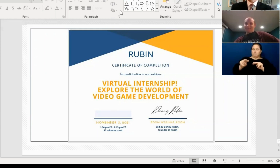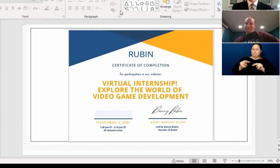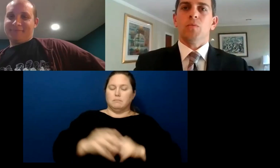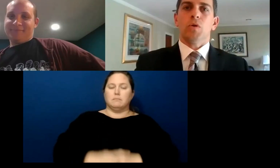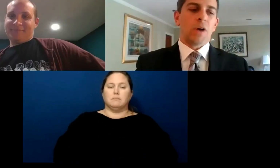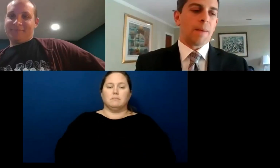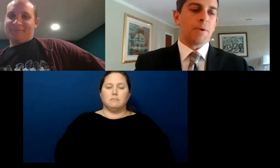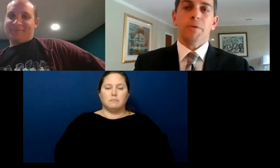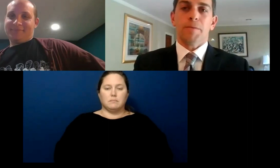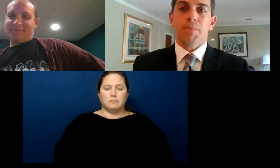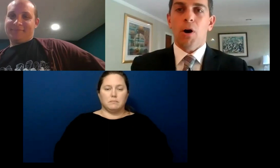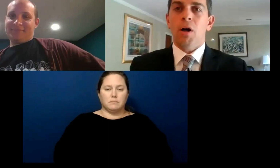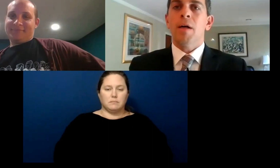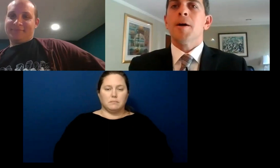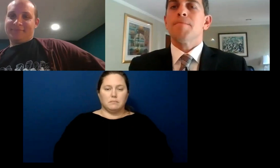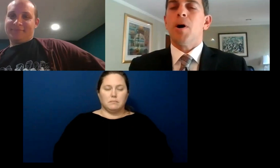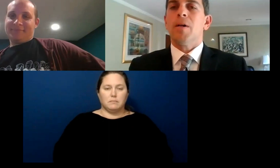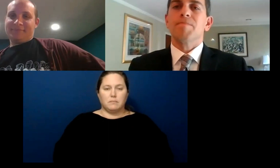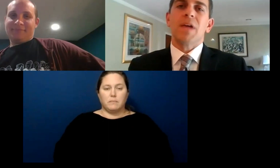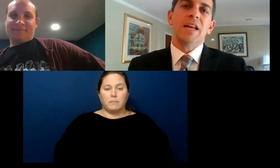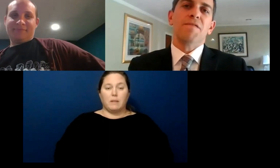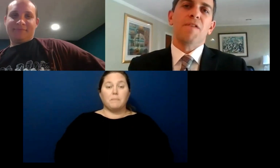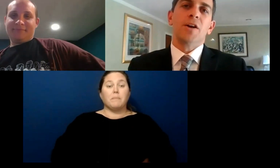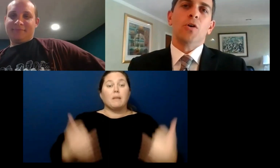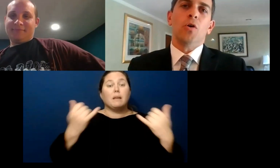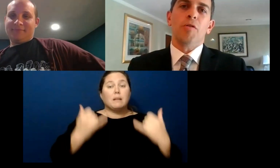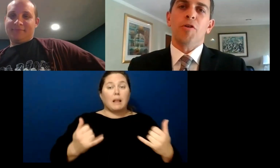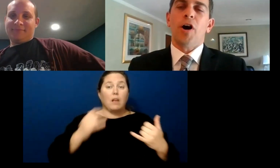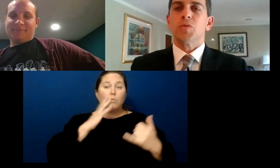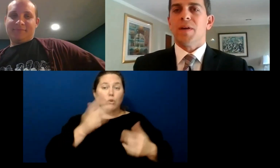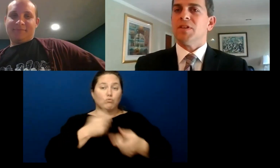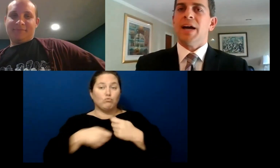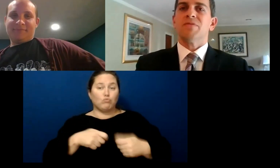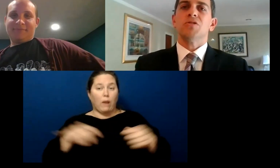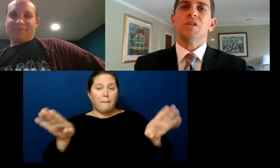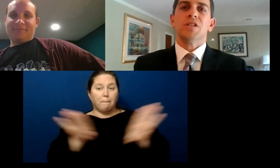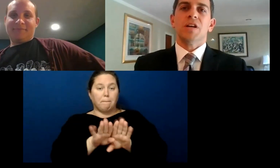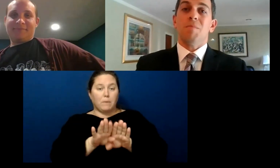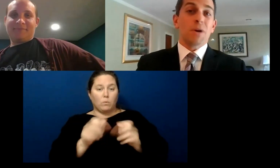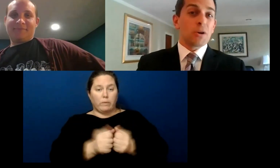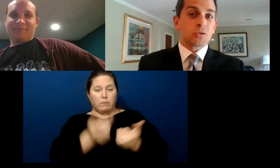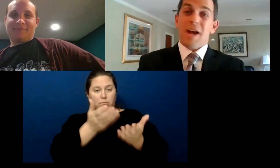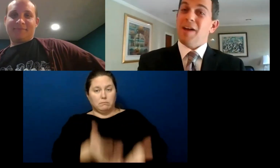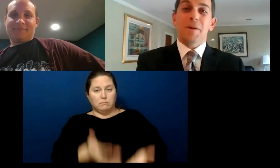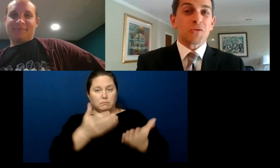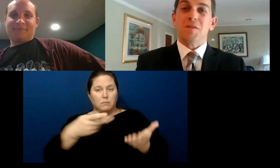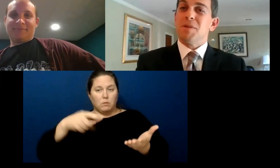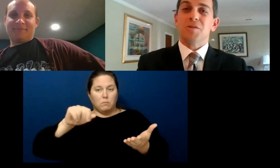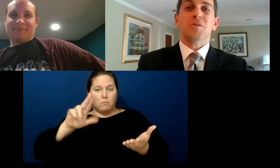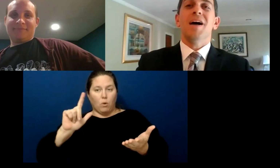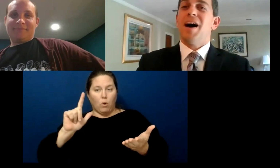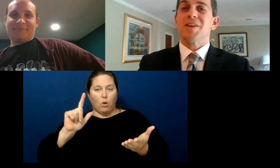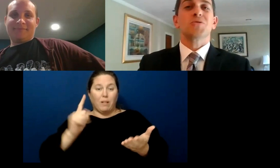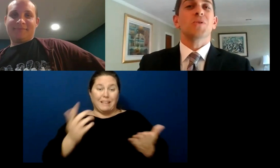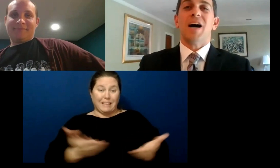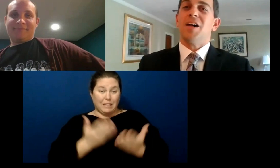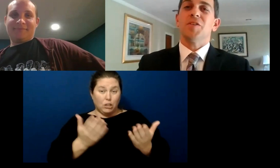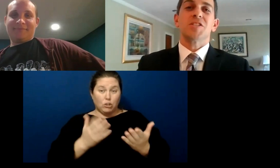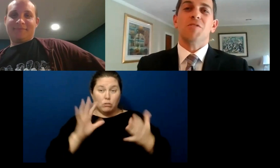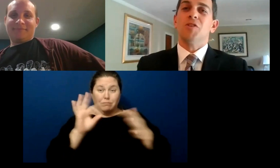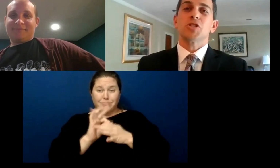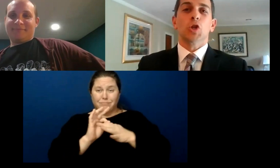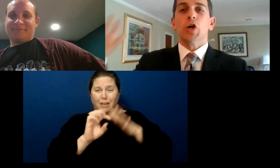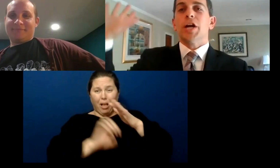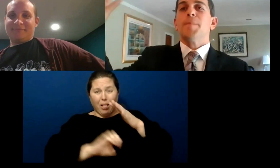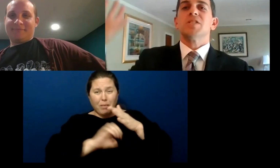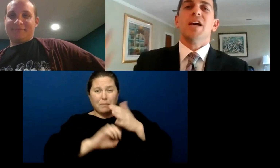out of here and we'll wrap up with Paul. Paul, any final thoughts? We have a lot of students here, elementary, middle, high school,